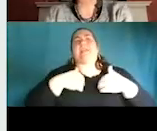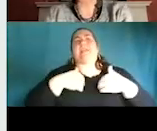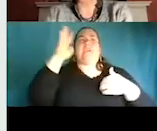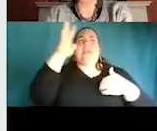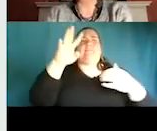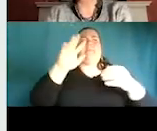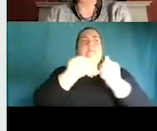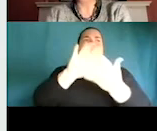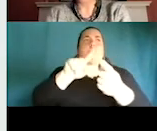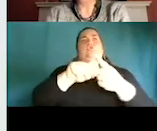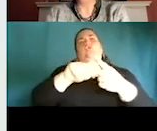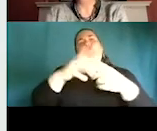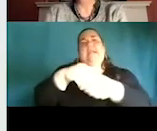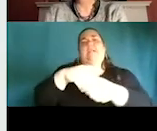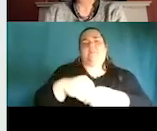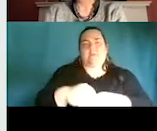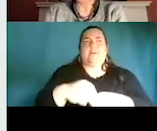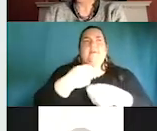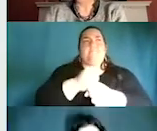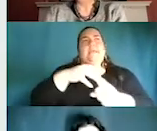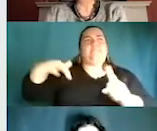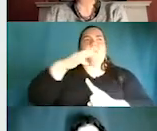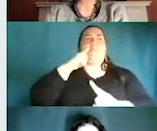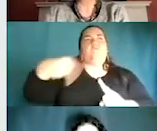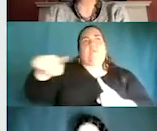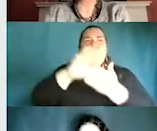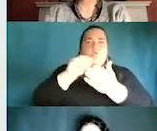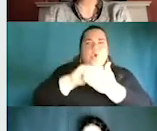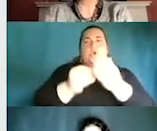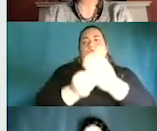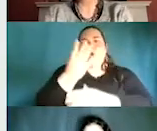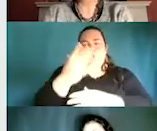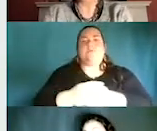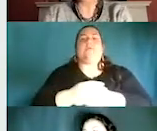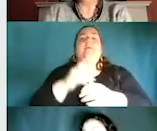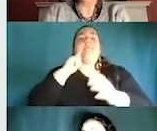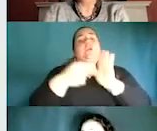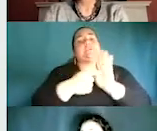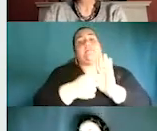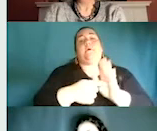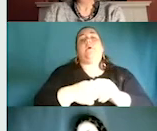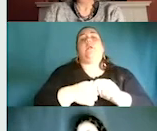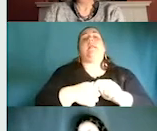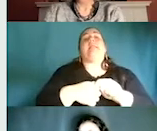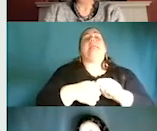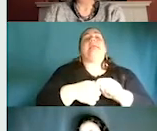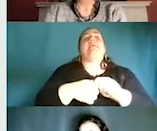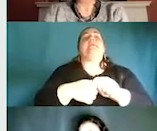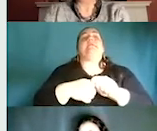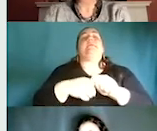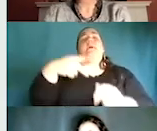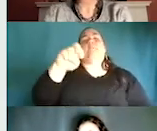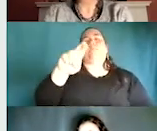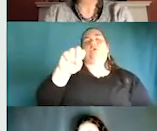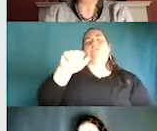them to learn and grow. For example, in a course on Persian and Urdu poetry, one student noted how